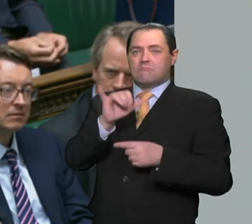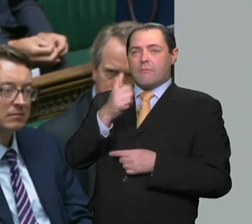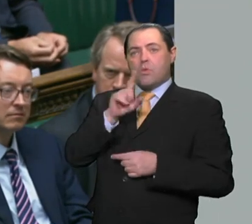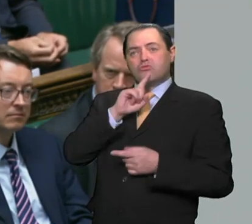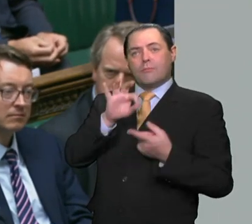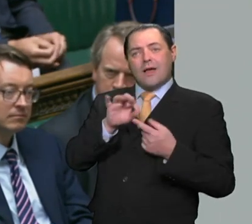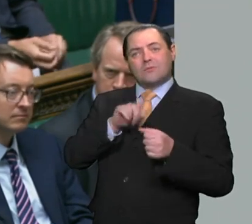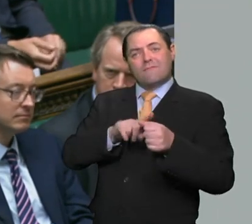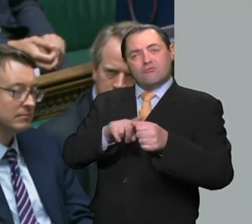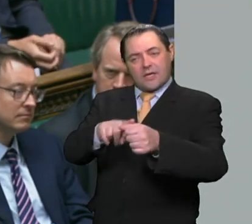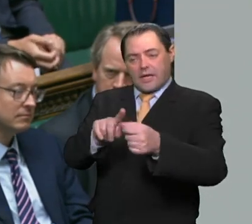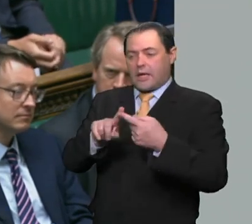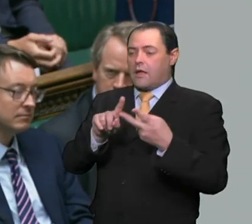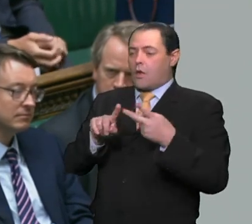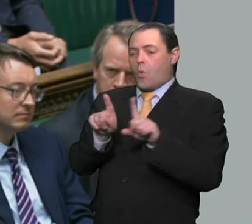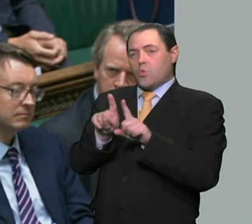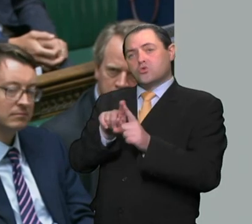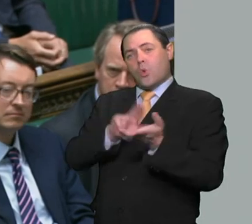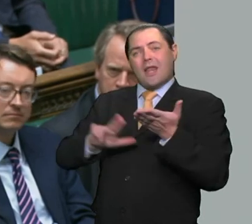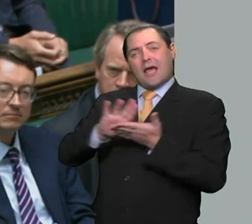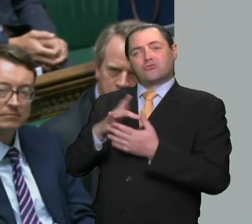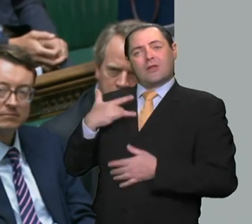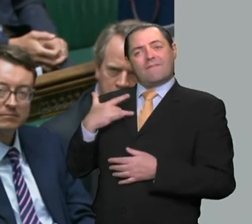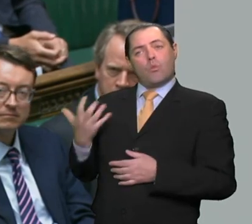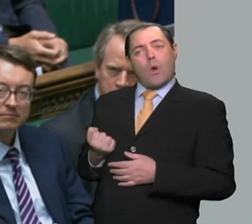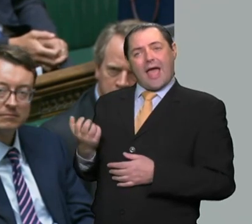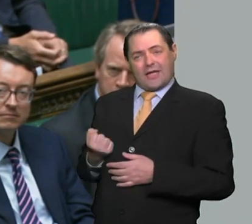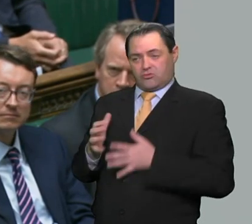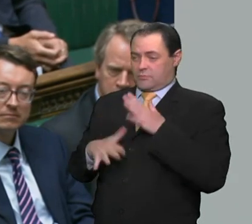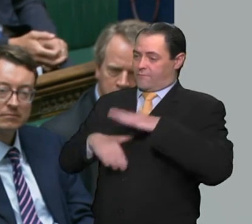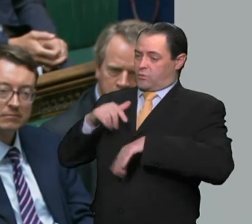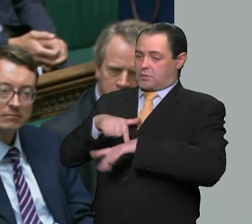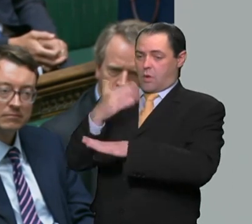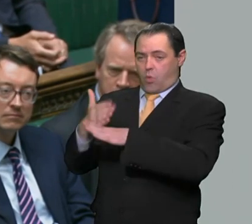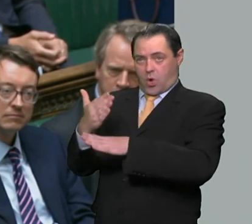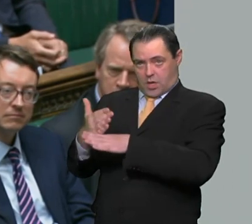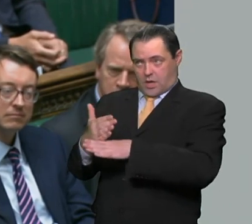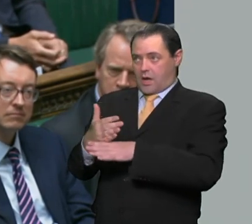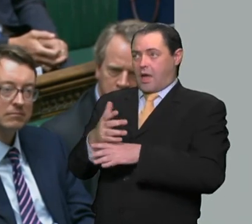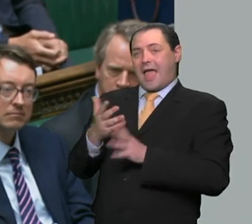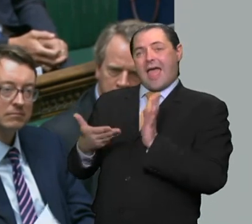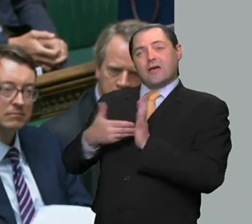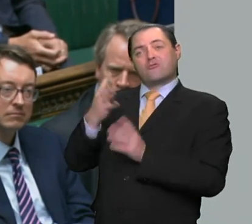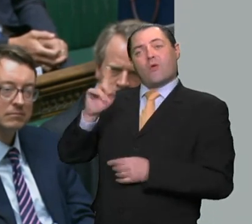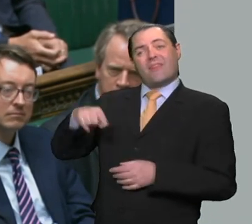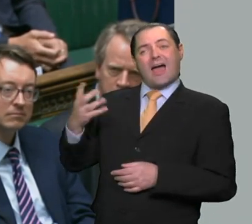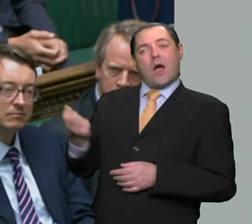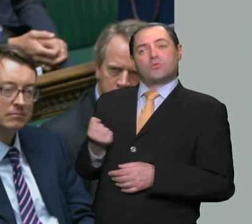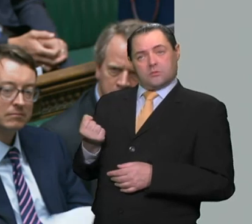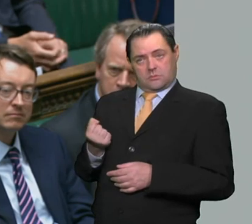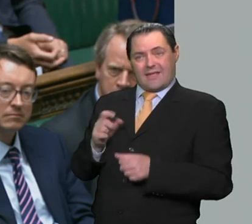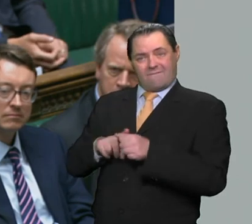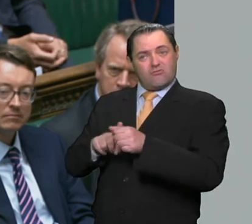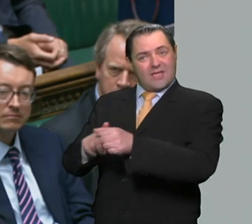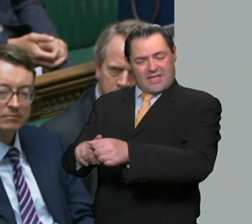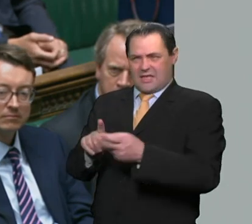approach we've taken with the national living wage, full-time workers will be £4,000 per year better off. But can I just